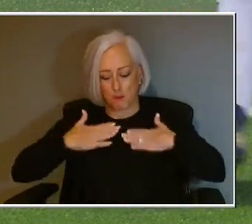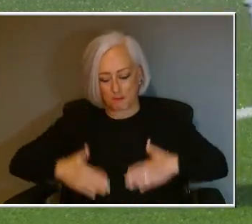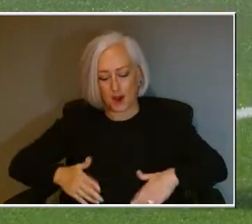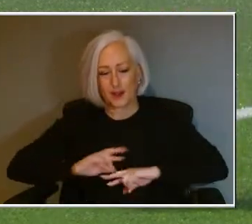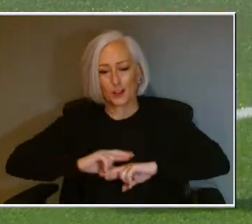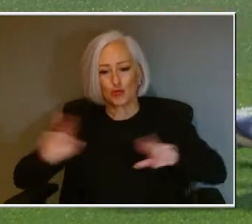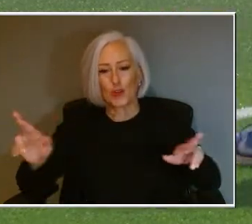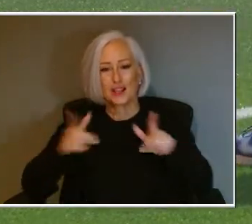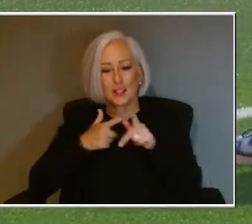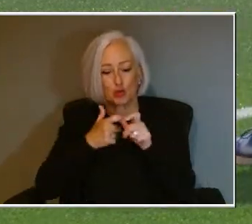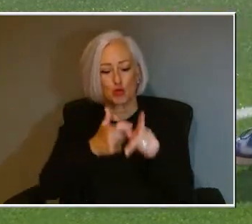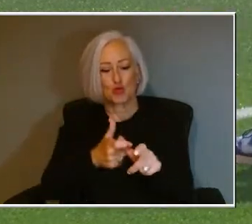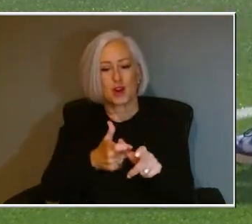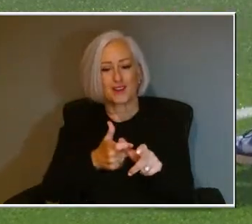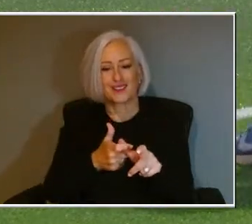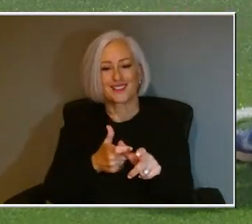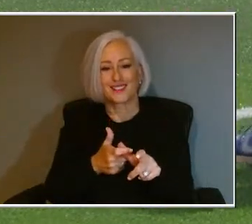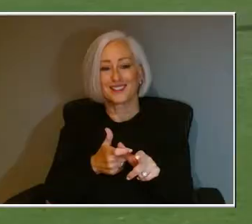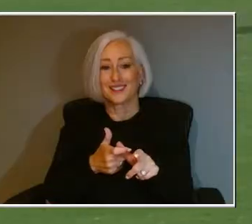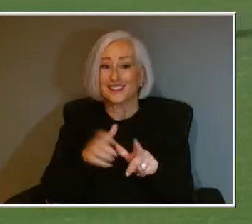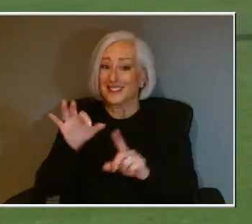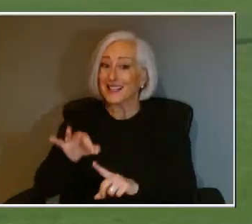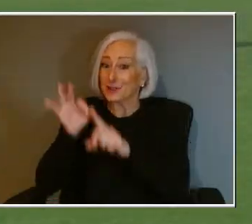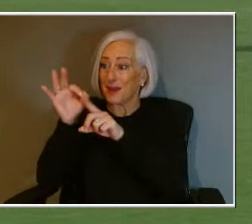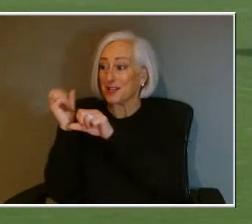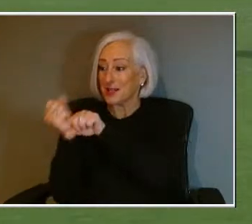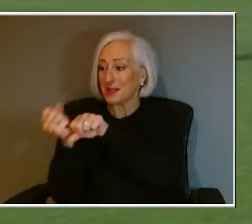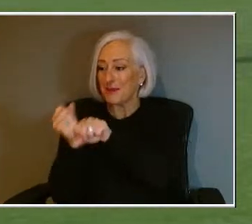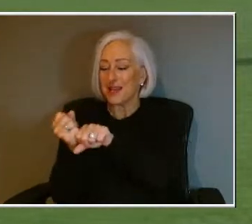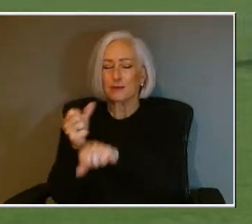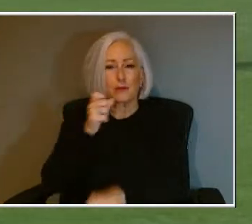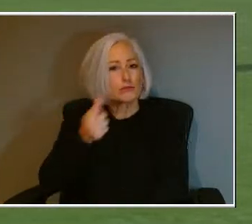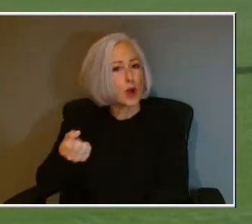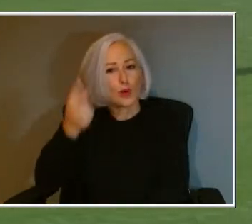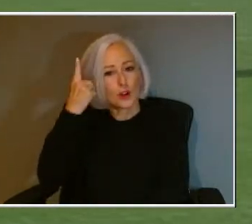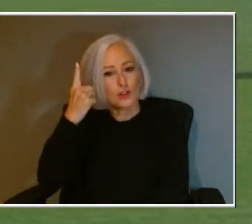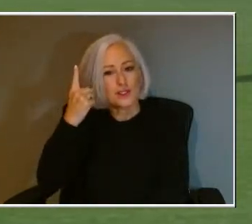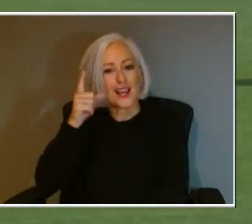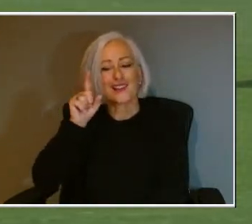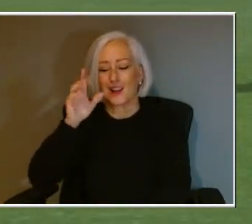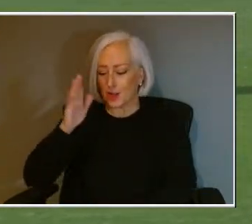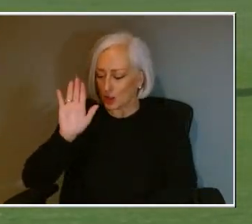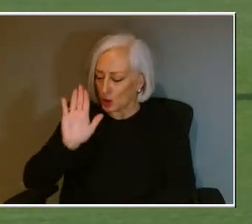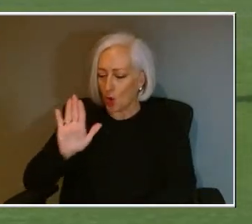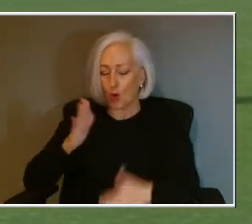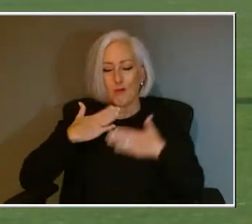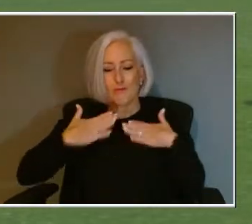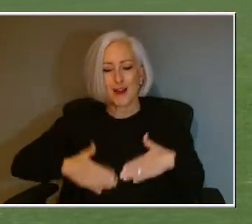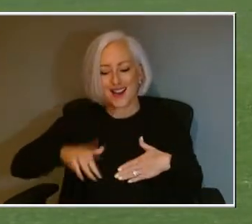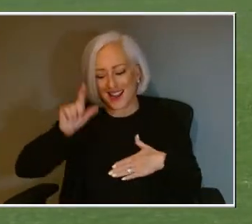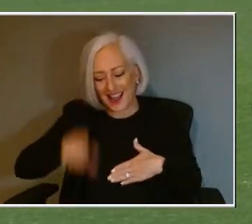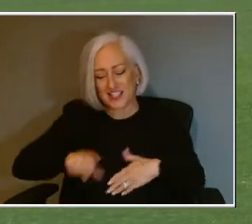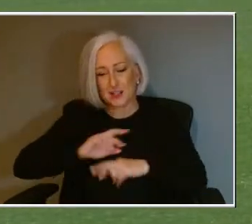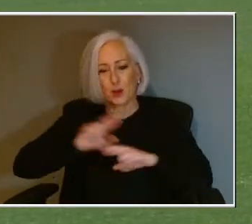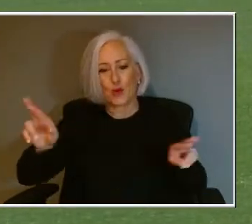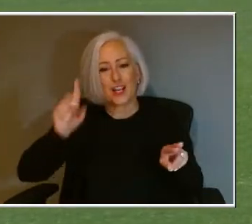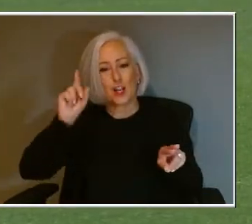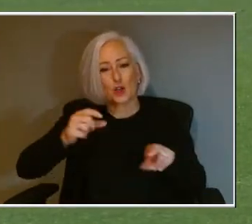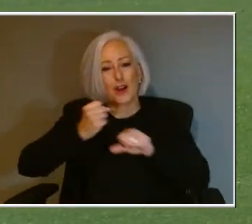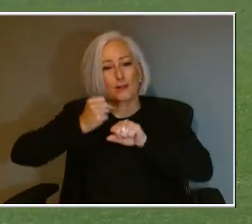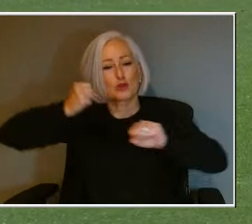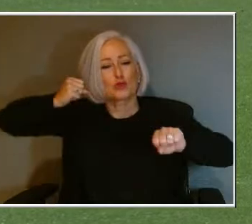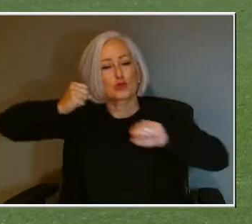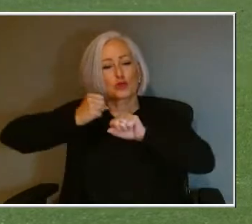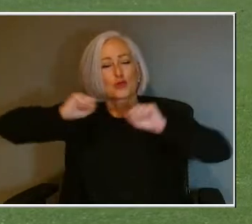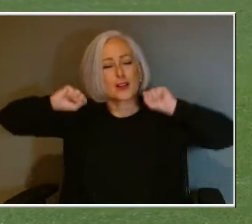people, especially in baseball, don't understand in terms of getting their bodies ready. You have to stretch every single day, getting